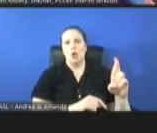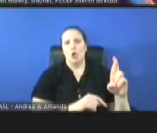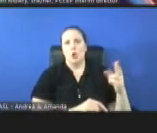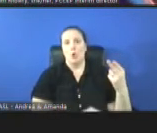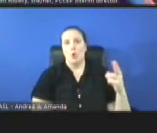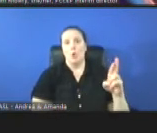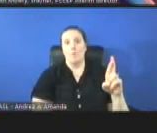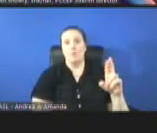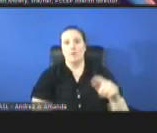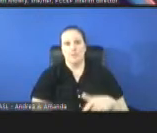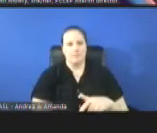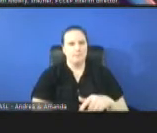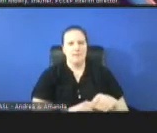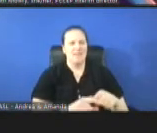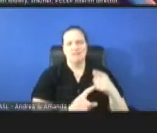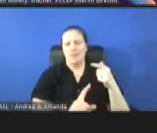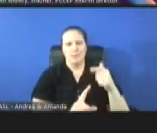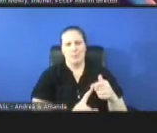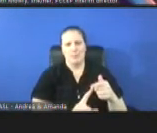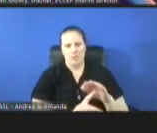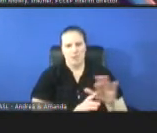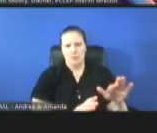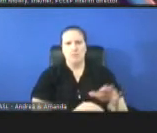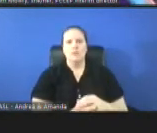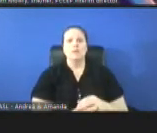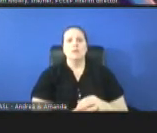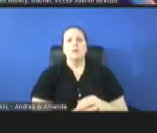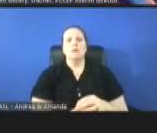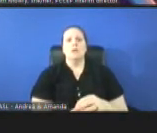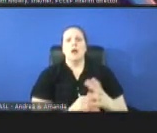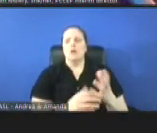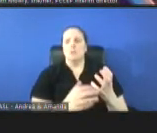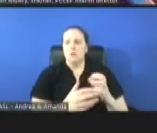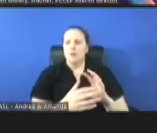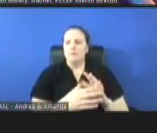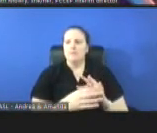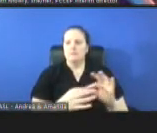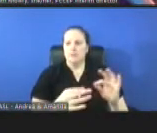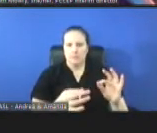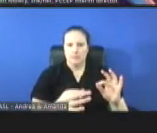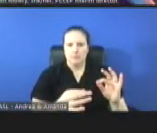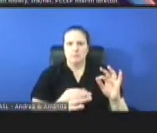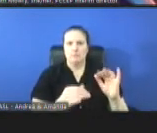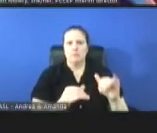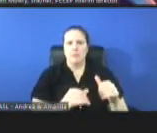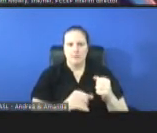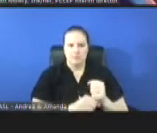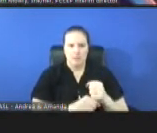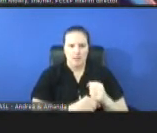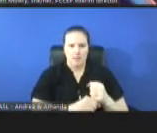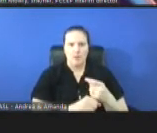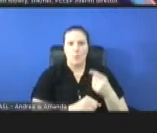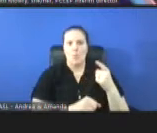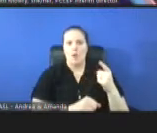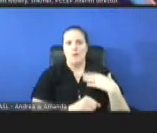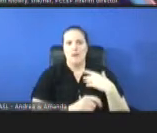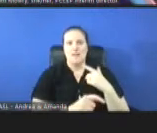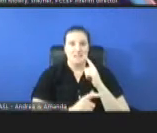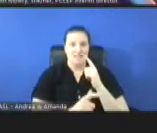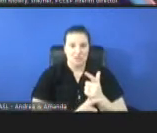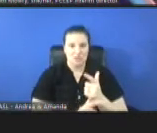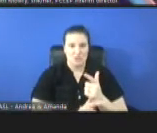not what I wanted to get to. I wanted to get to a statement that was made by one of my